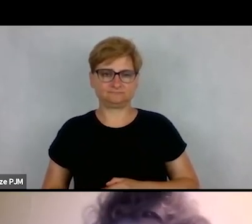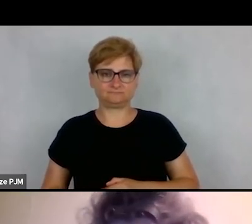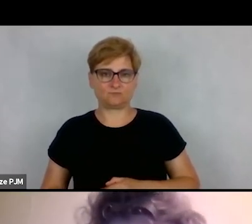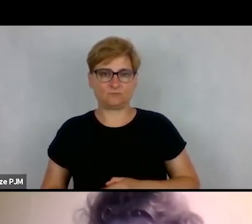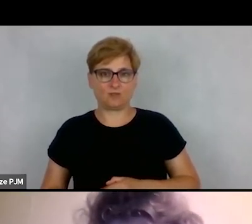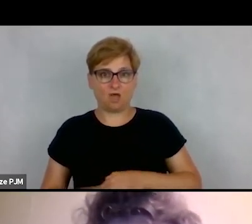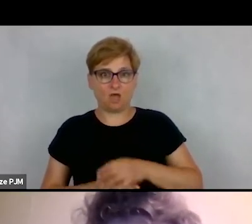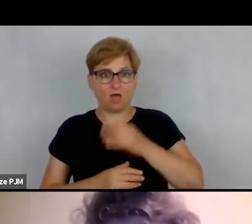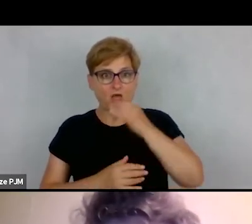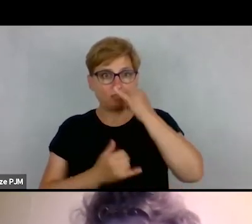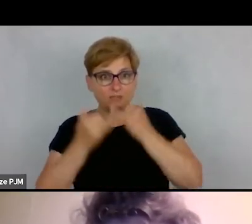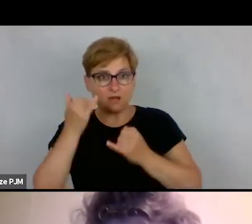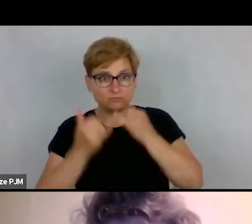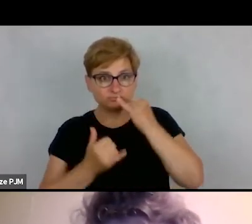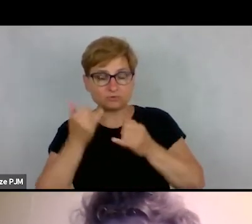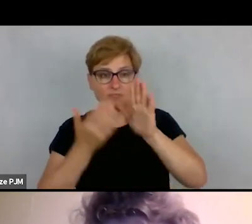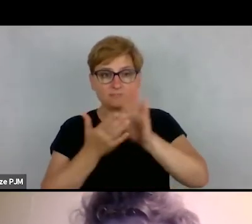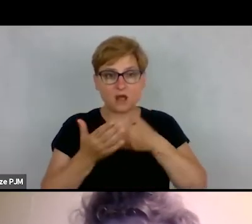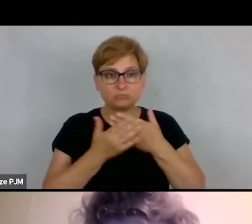to